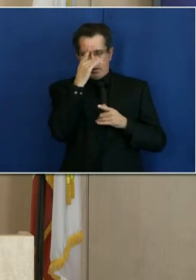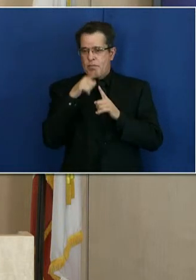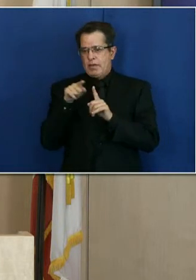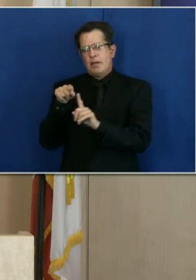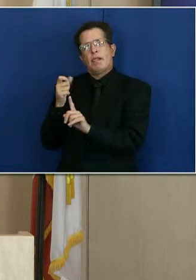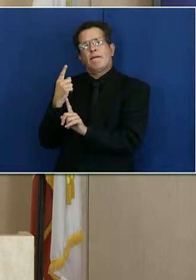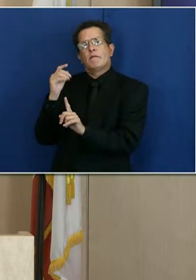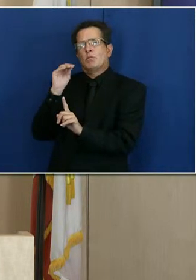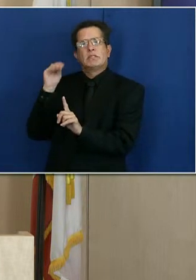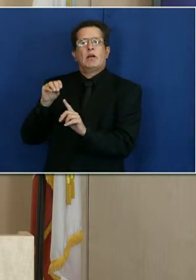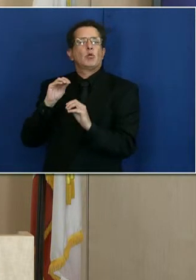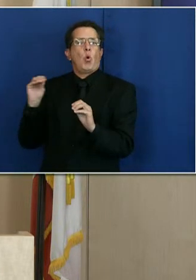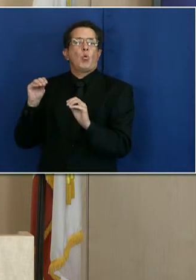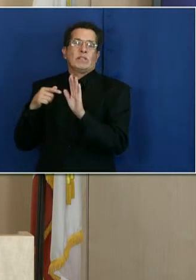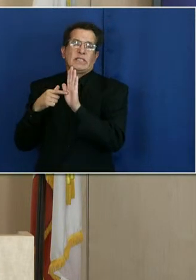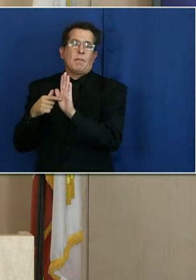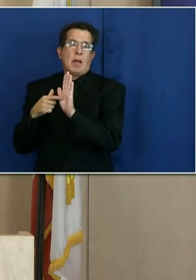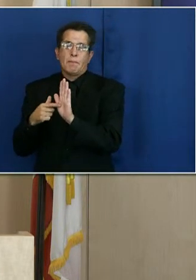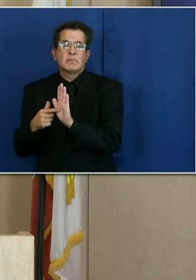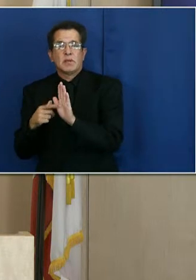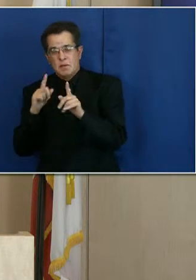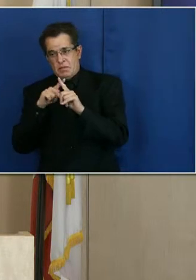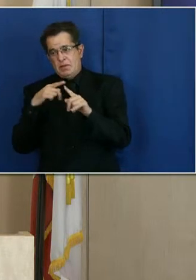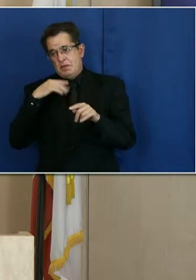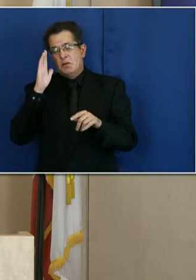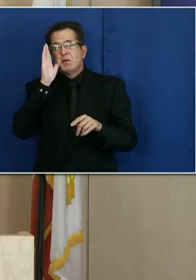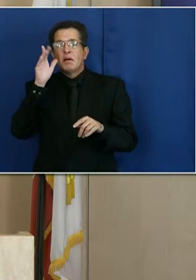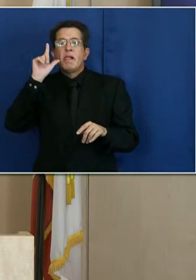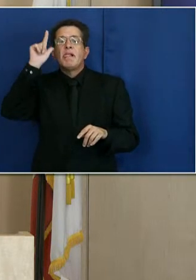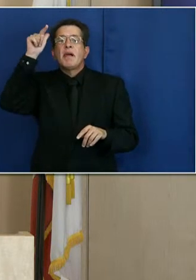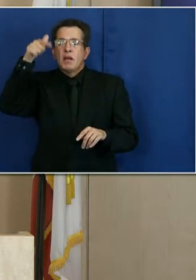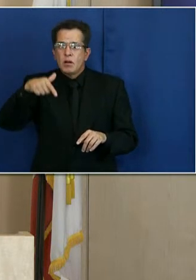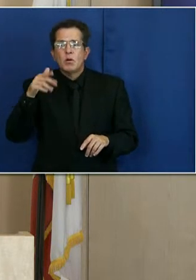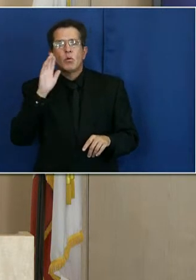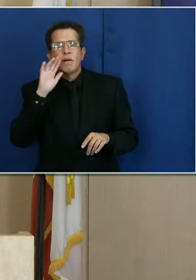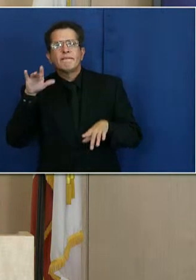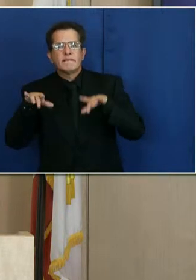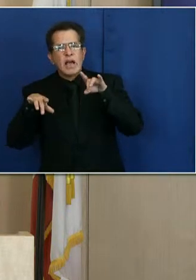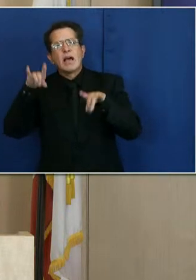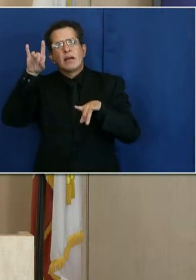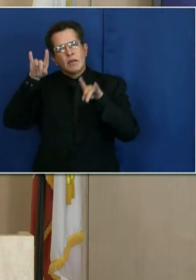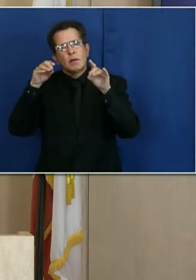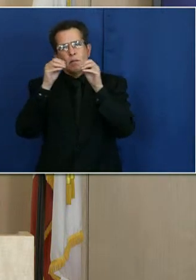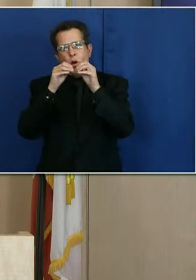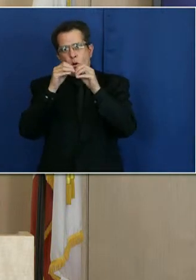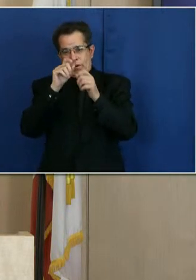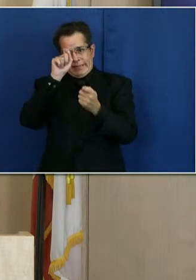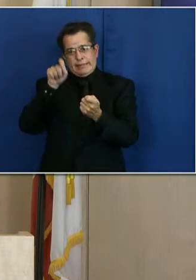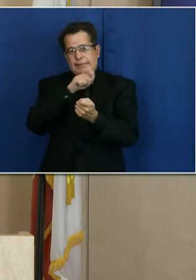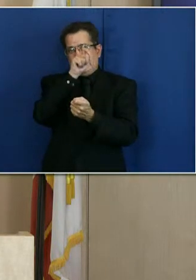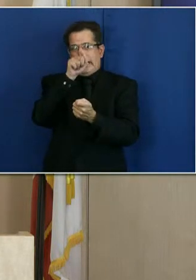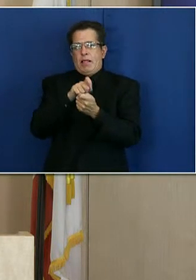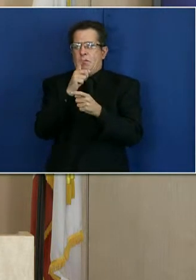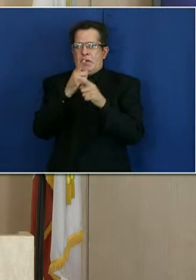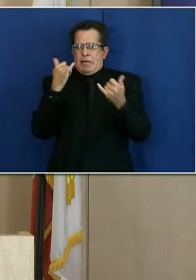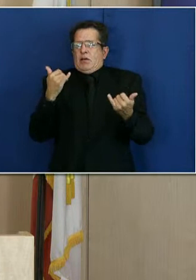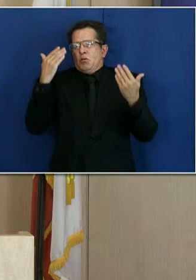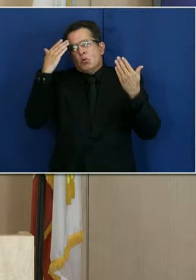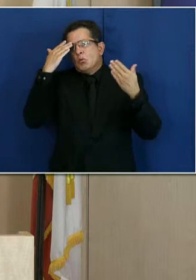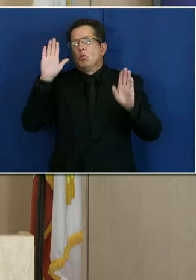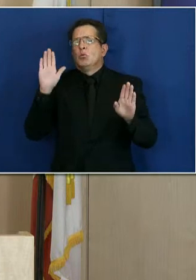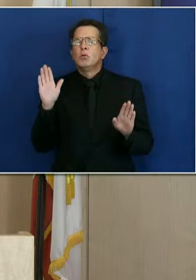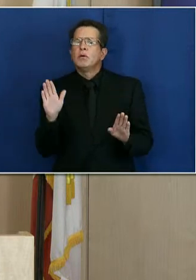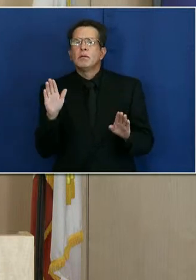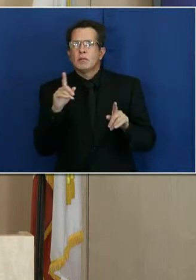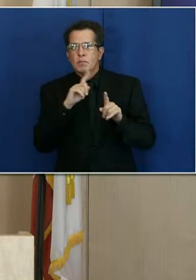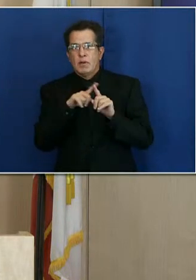up a few less symptomatic patients, but exactly how many, it's hard to say. We know